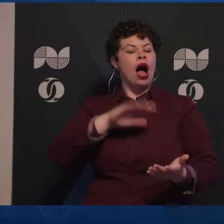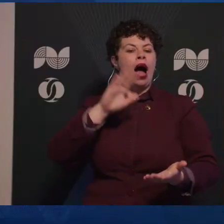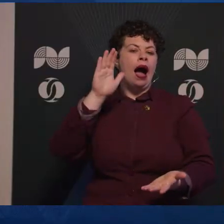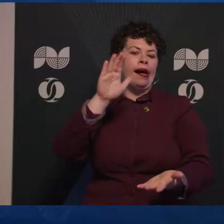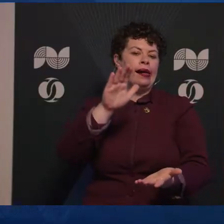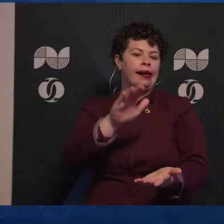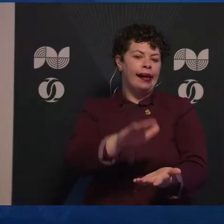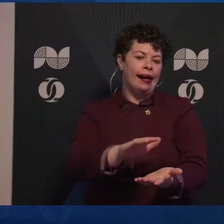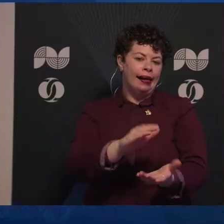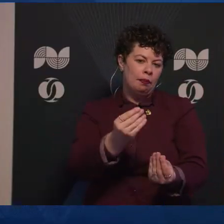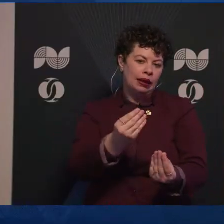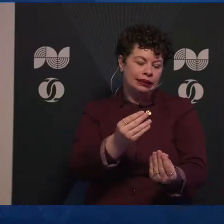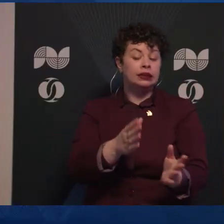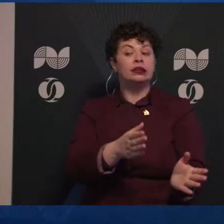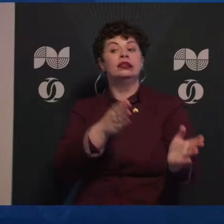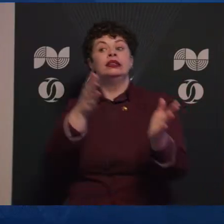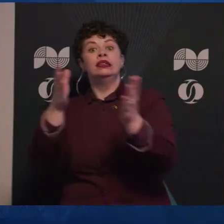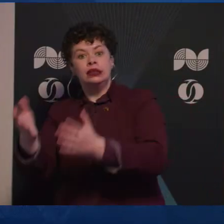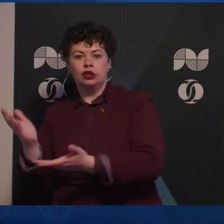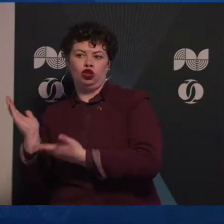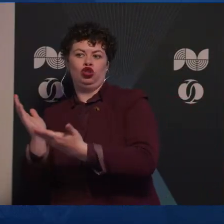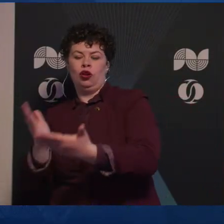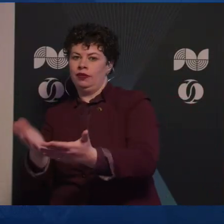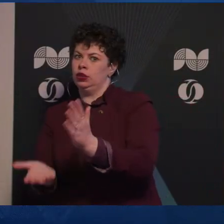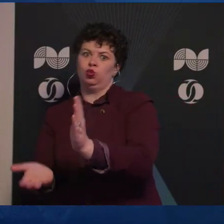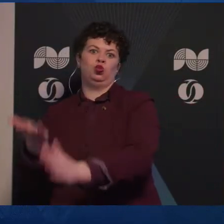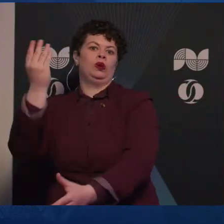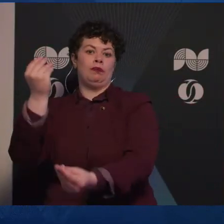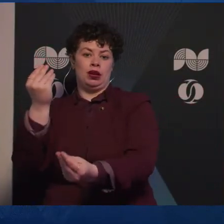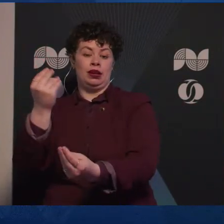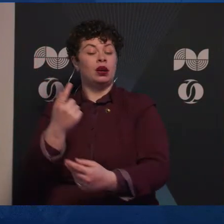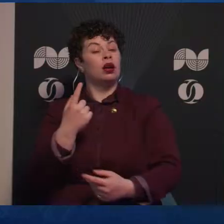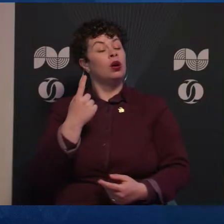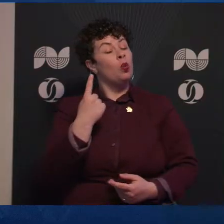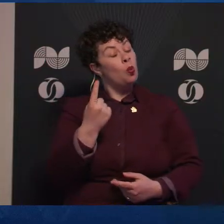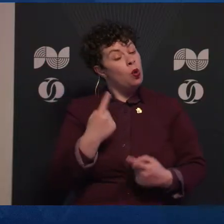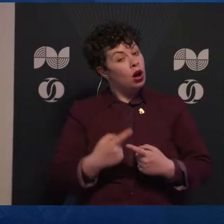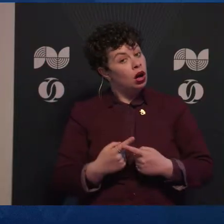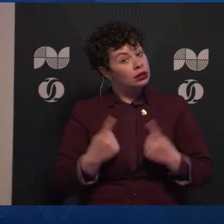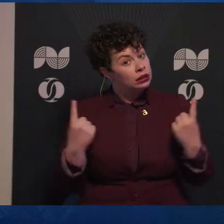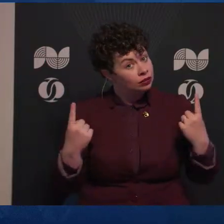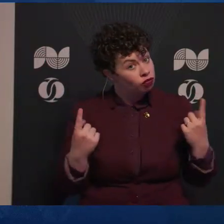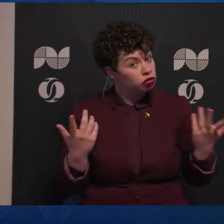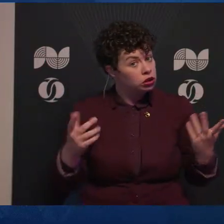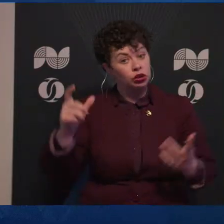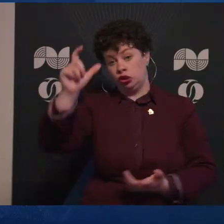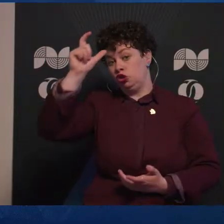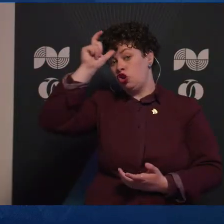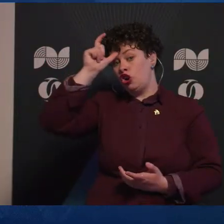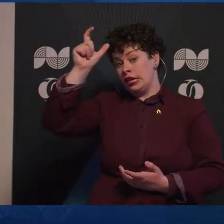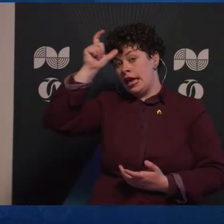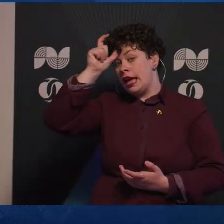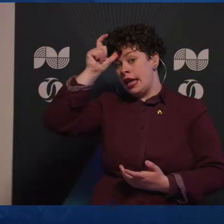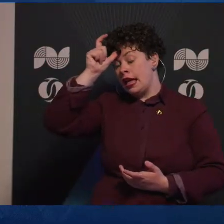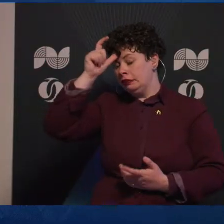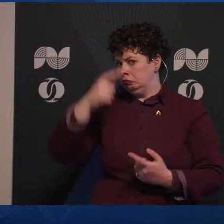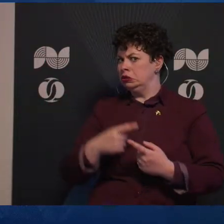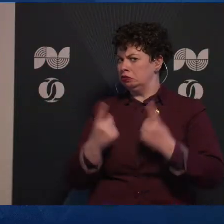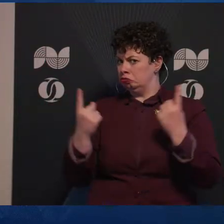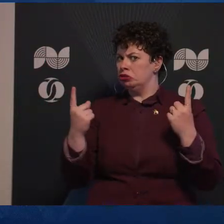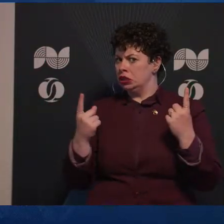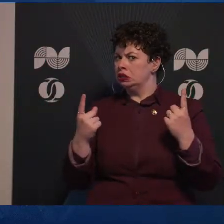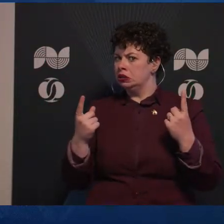gaining importance. Turkey is the only country that seems to have defied this trend in a very significant